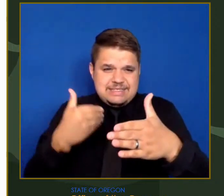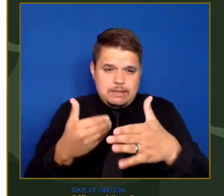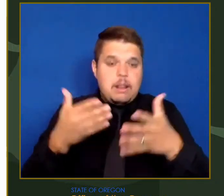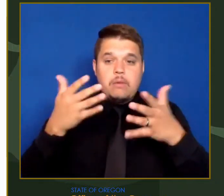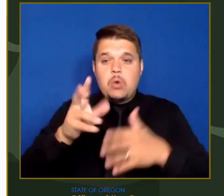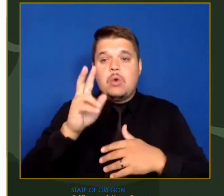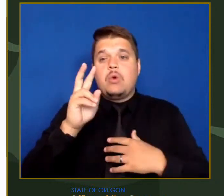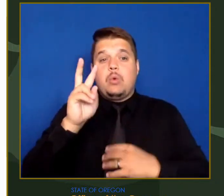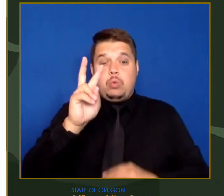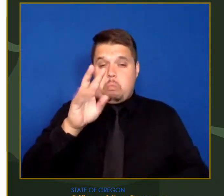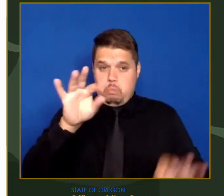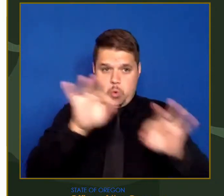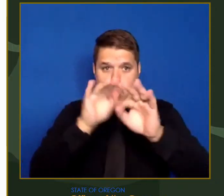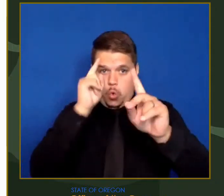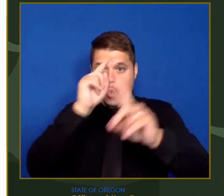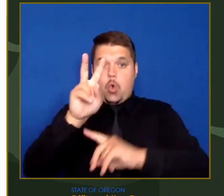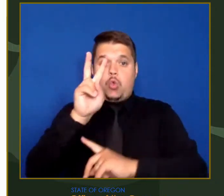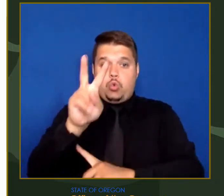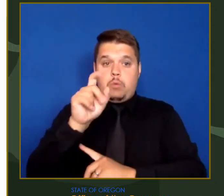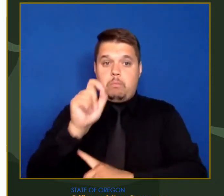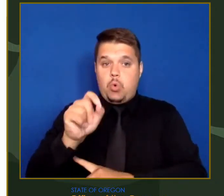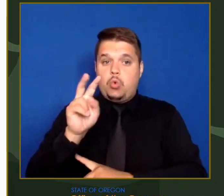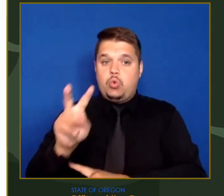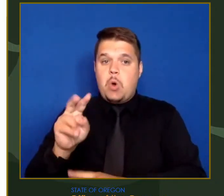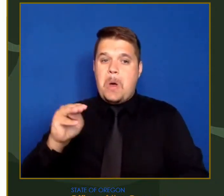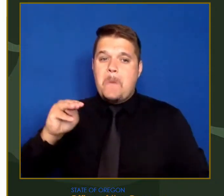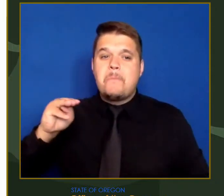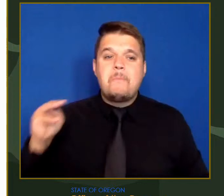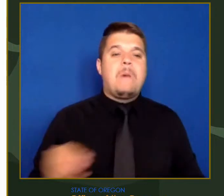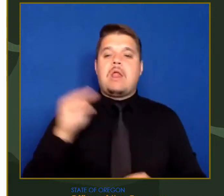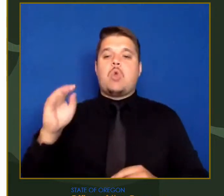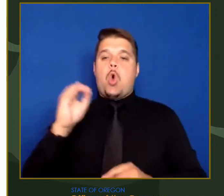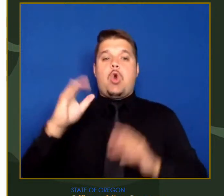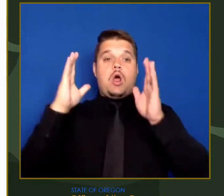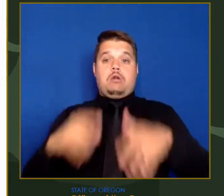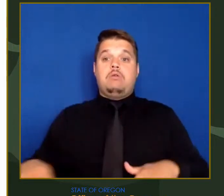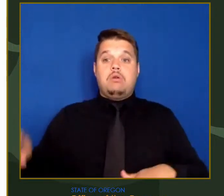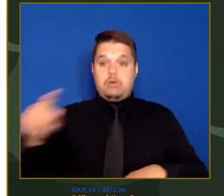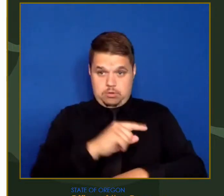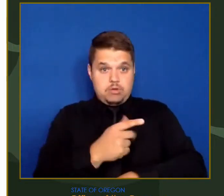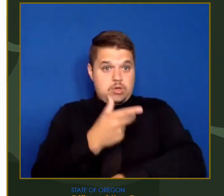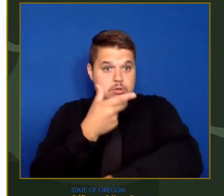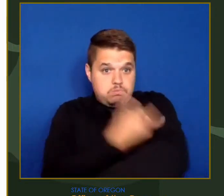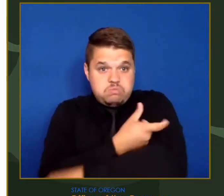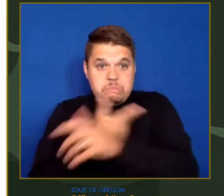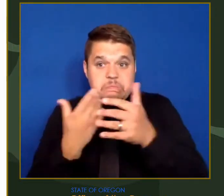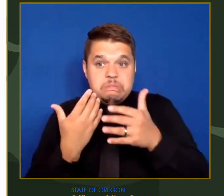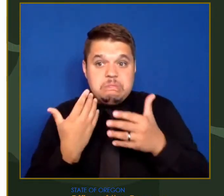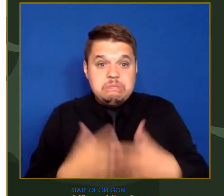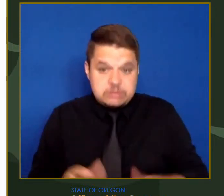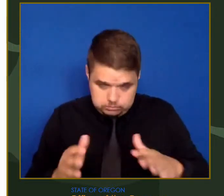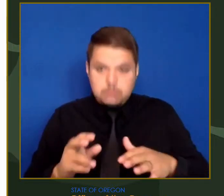vaccine. According to the CDC, Oregon has vaccinated 66.2% of adults,